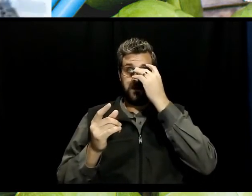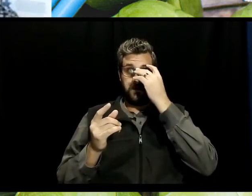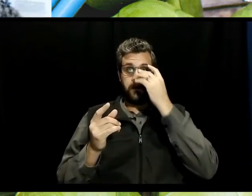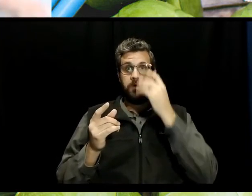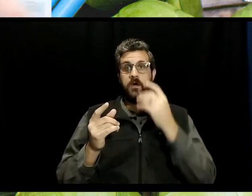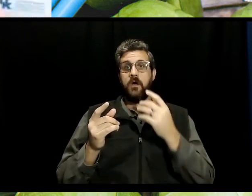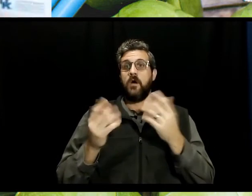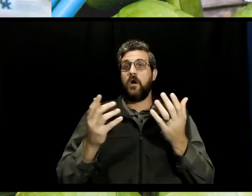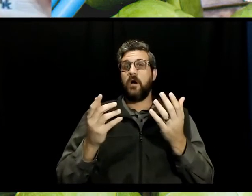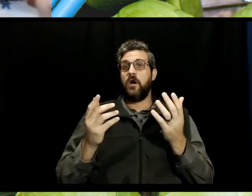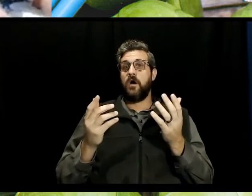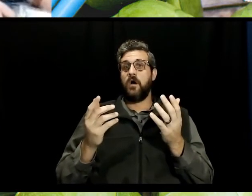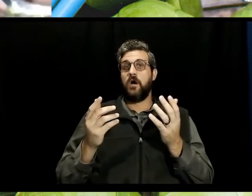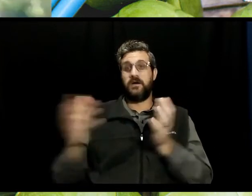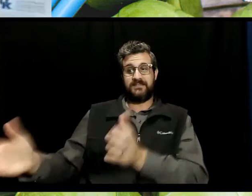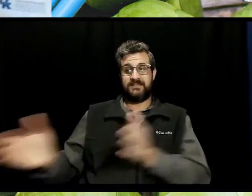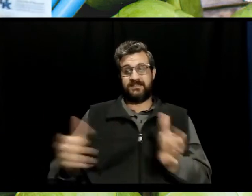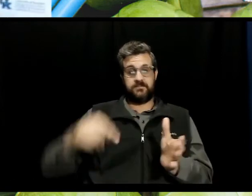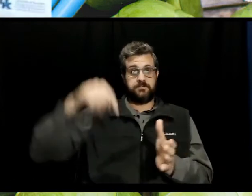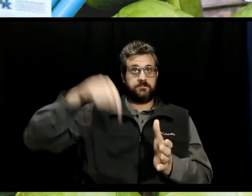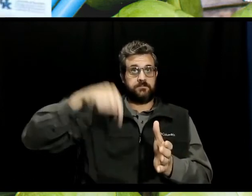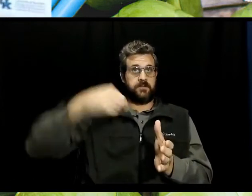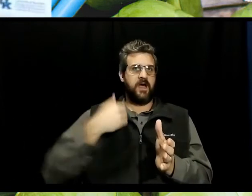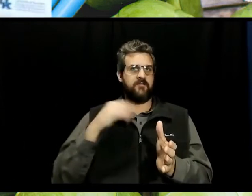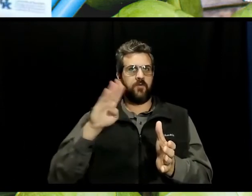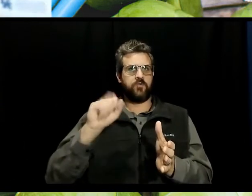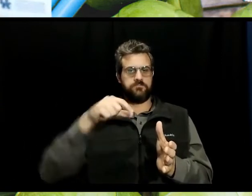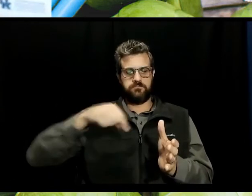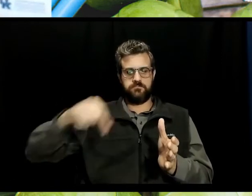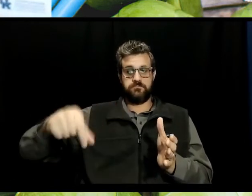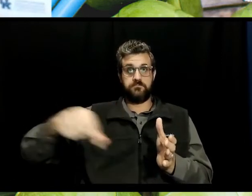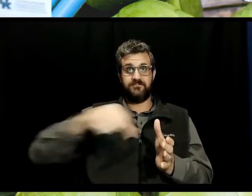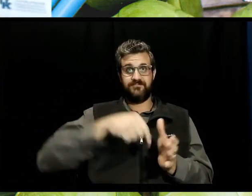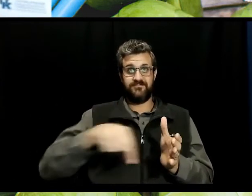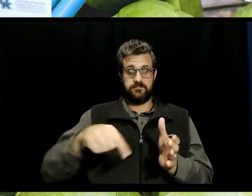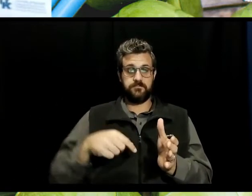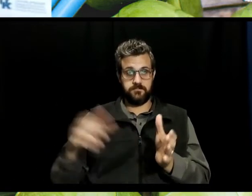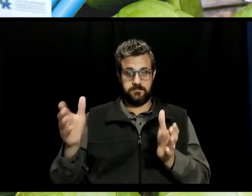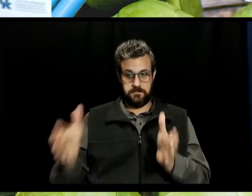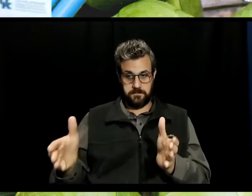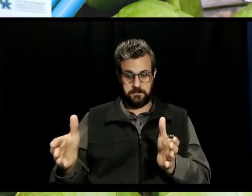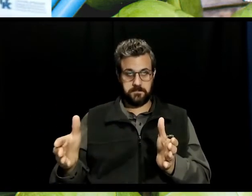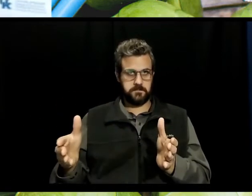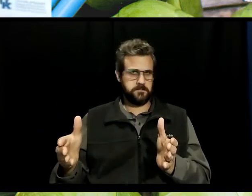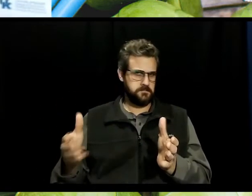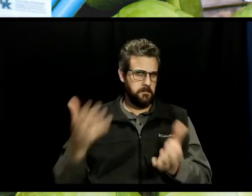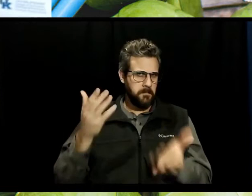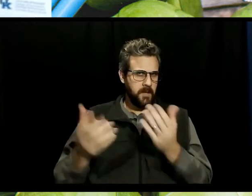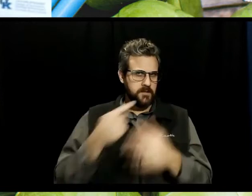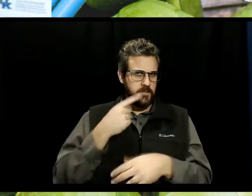pull over my dish with my Brussels sprouts. And I don't know if I told you